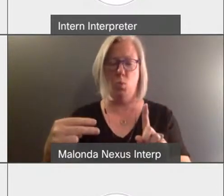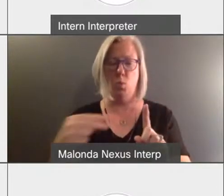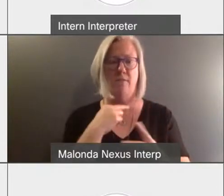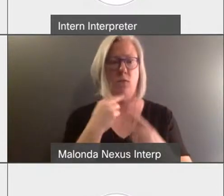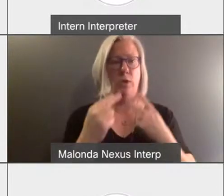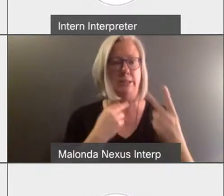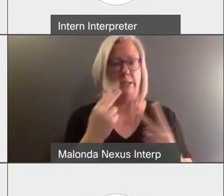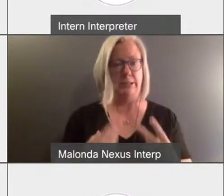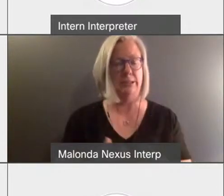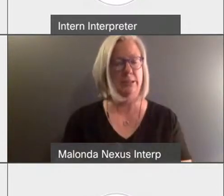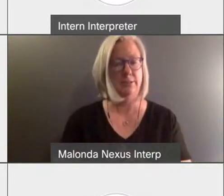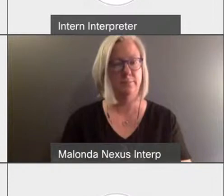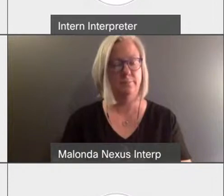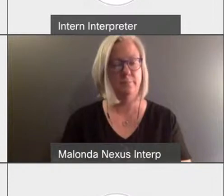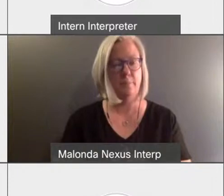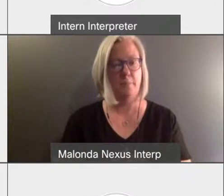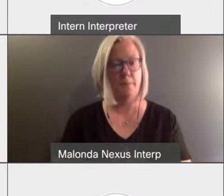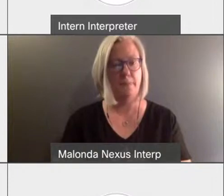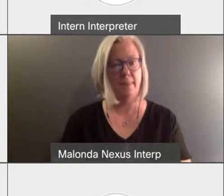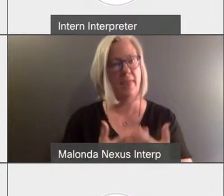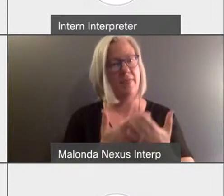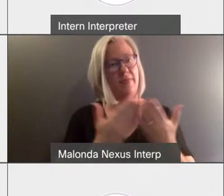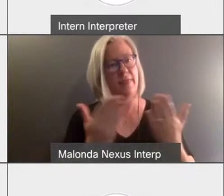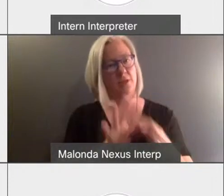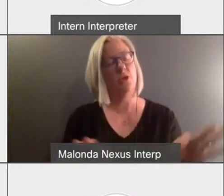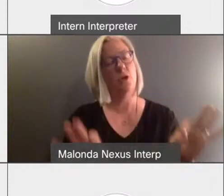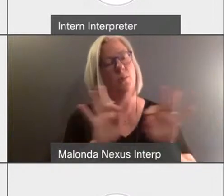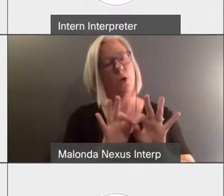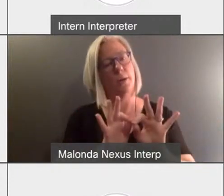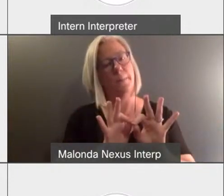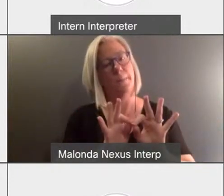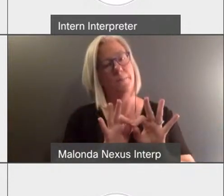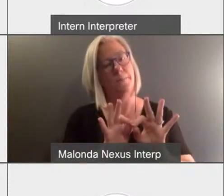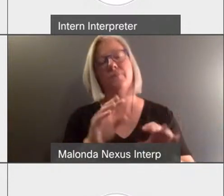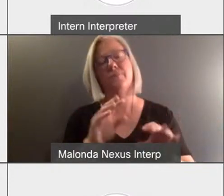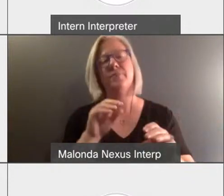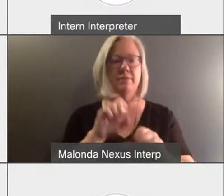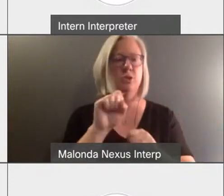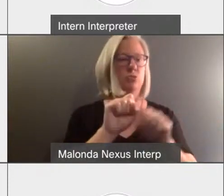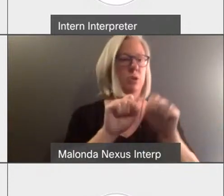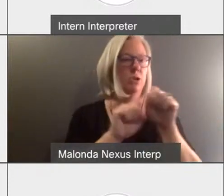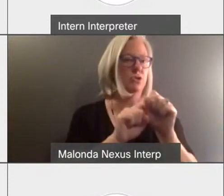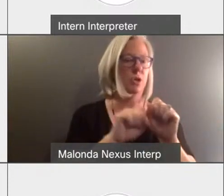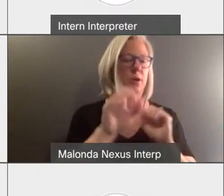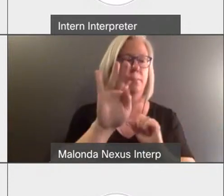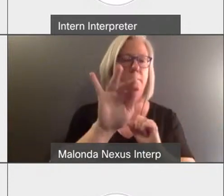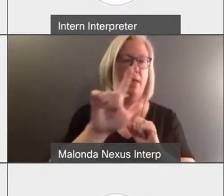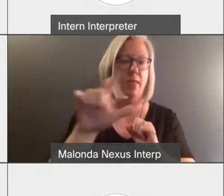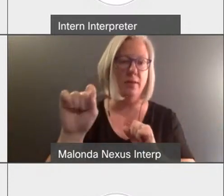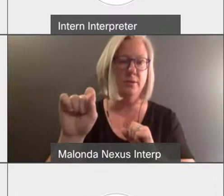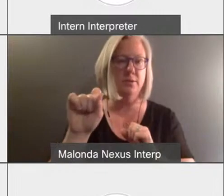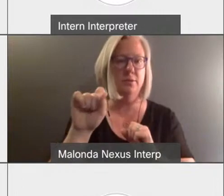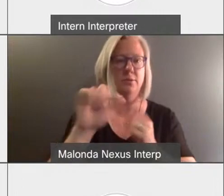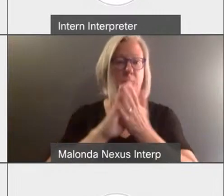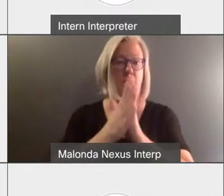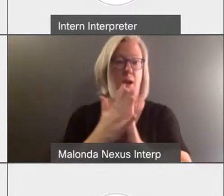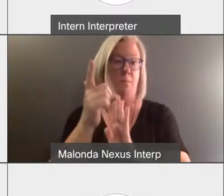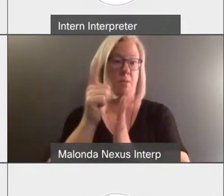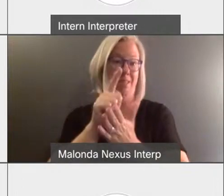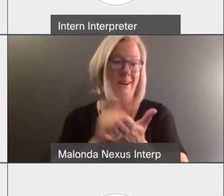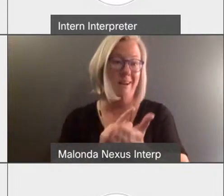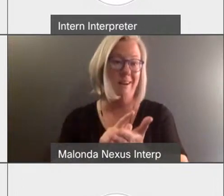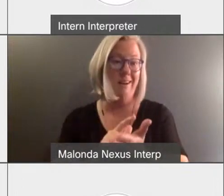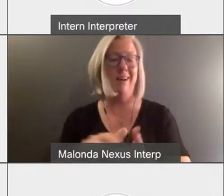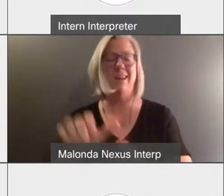voices. Things that are important, the infrastructure bills that eventually become law, social